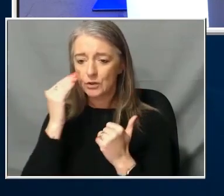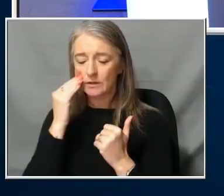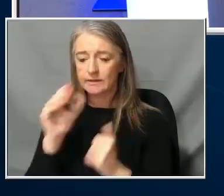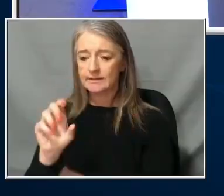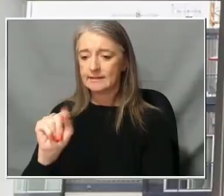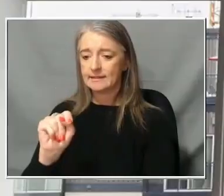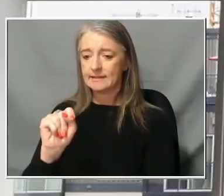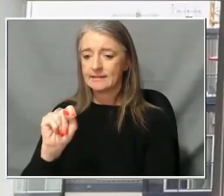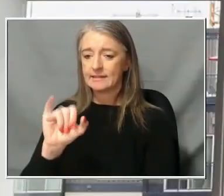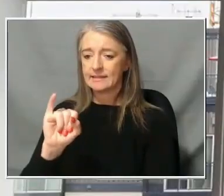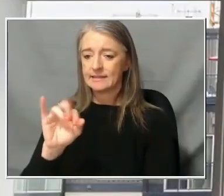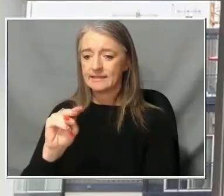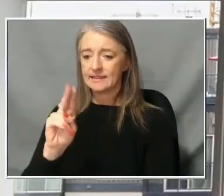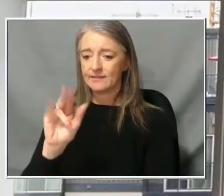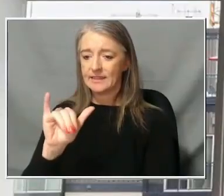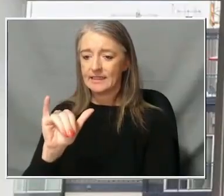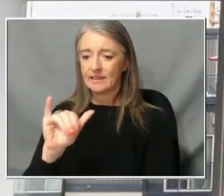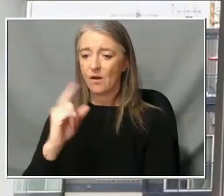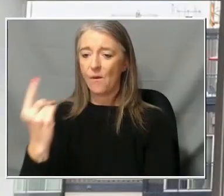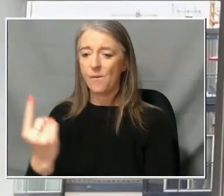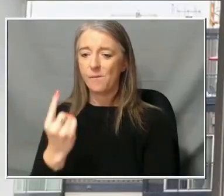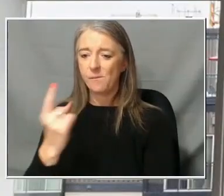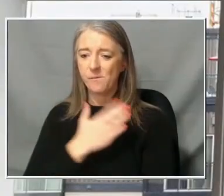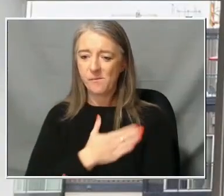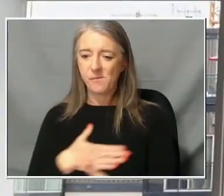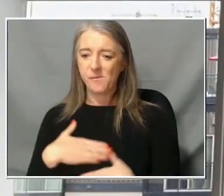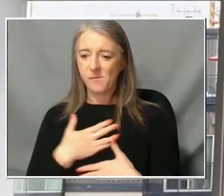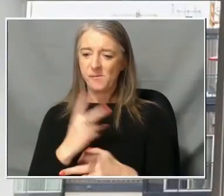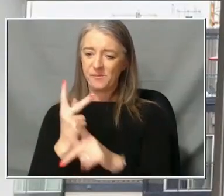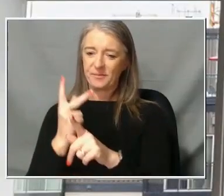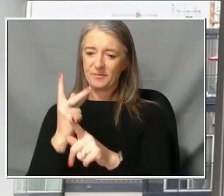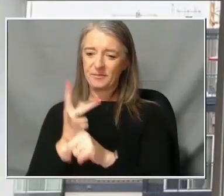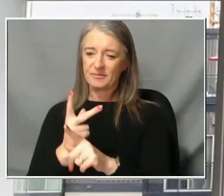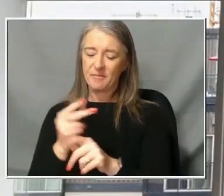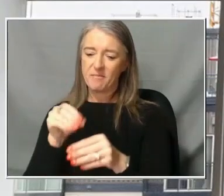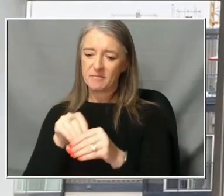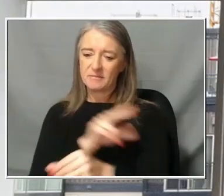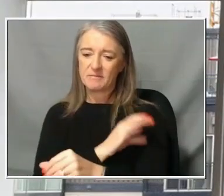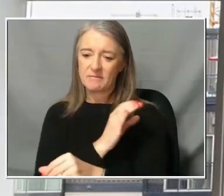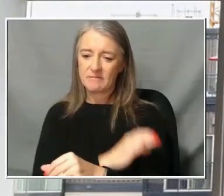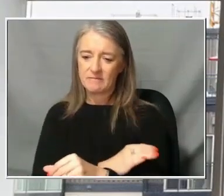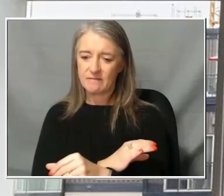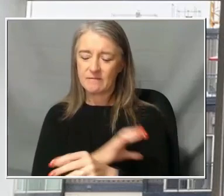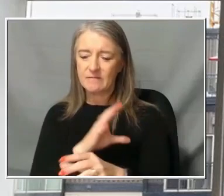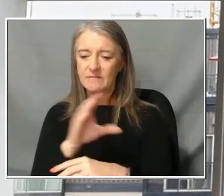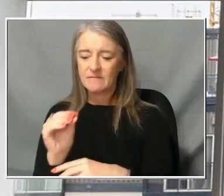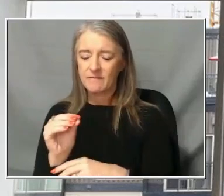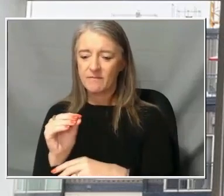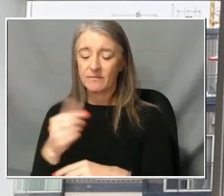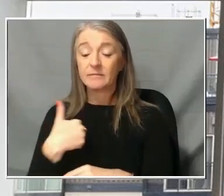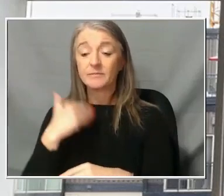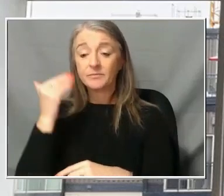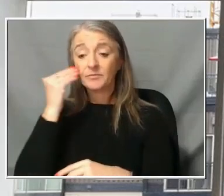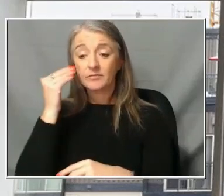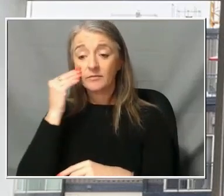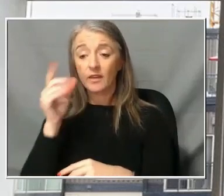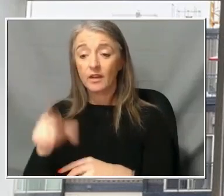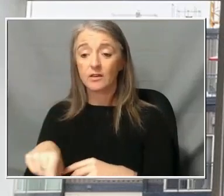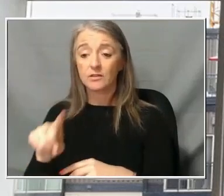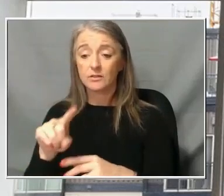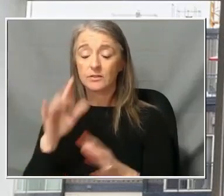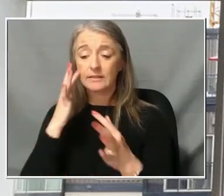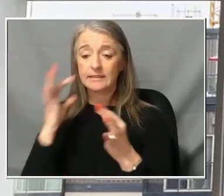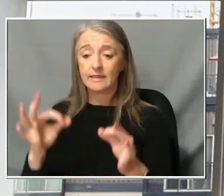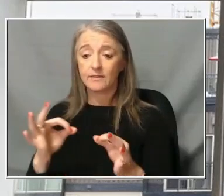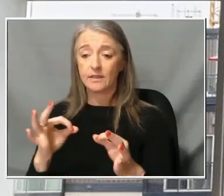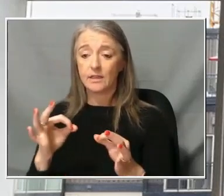Tiffany, it's always been it's always a pleasure taking care of you in clinic, and I know you definitely